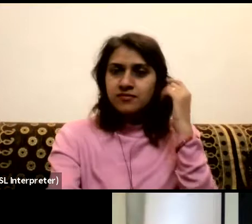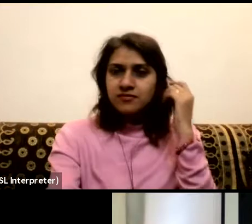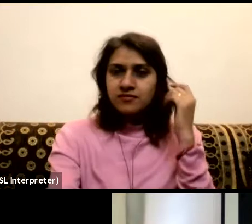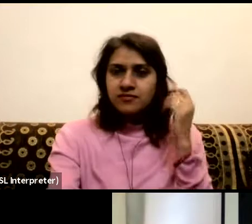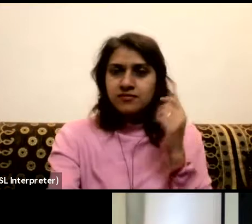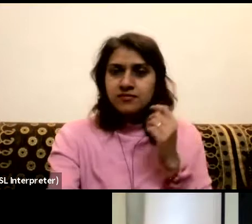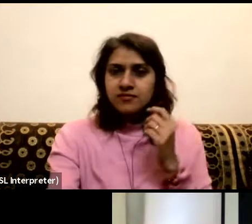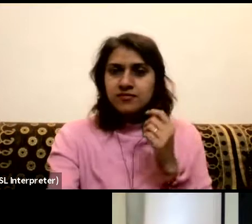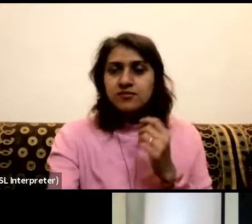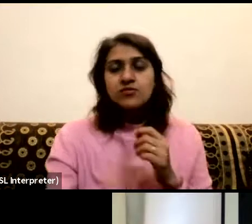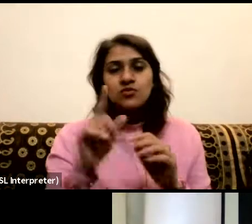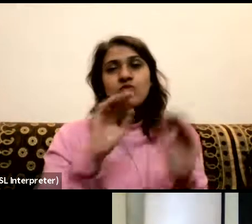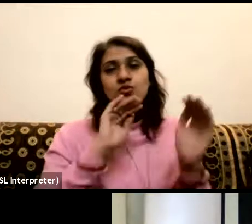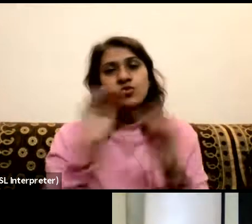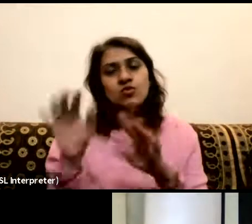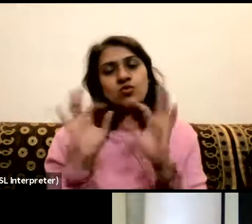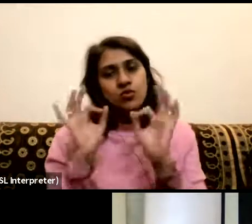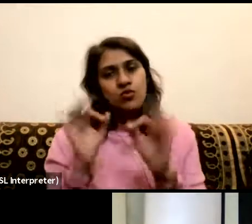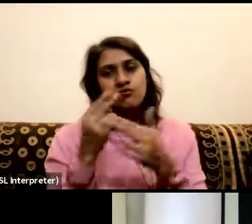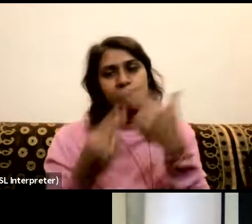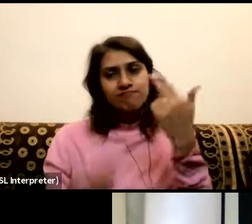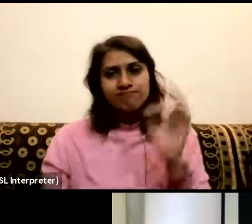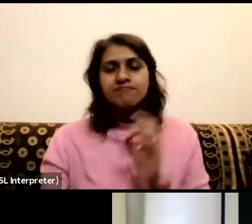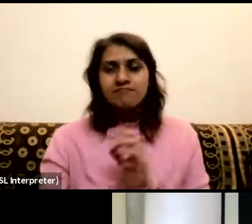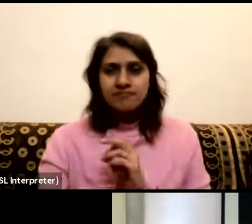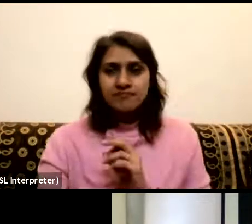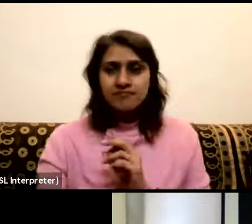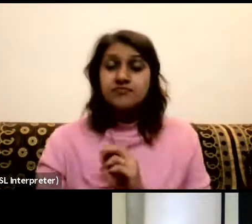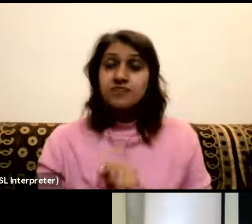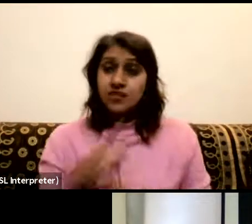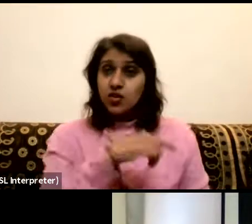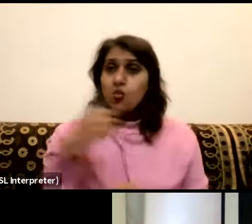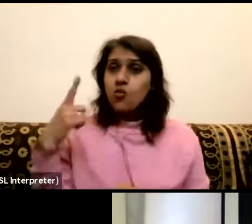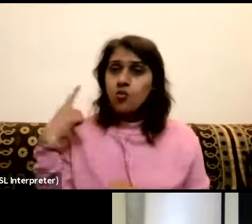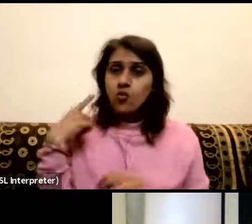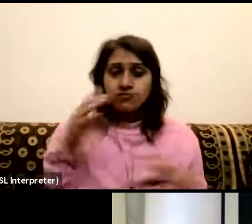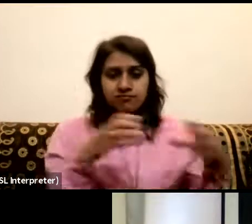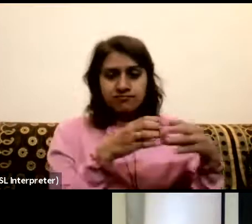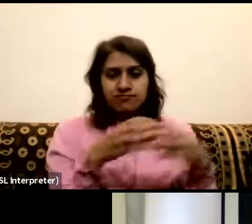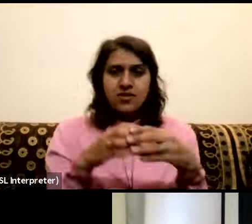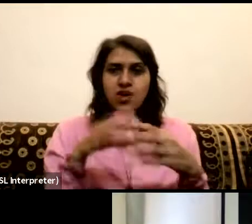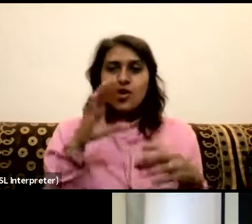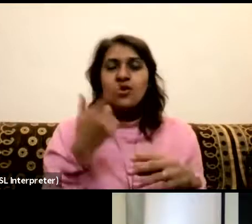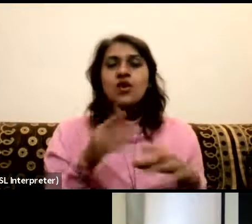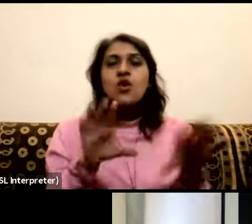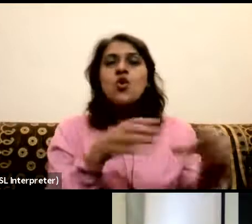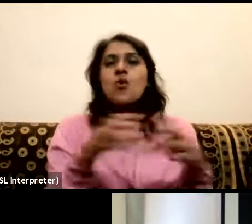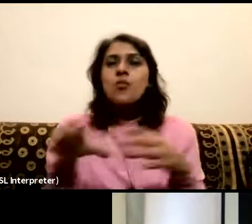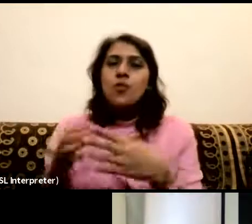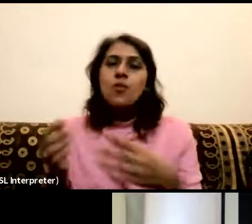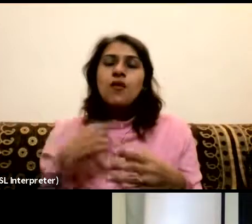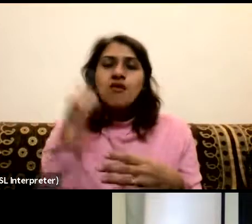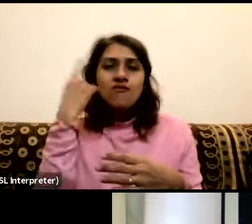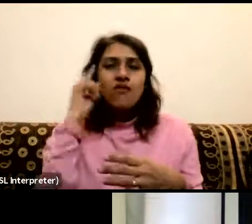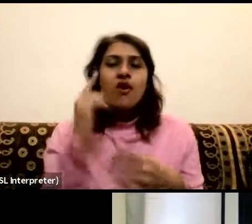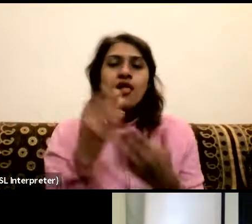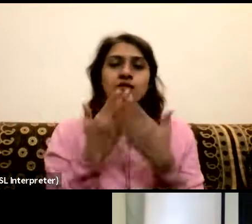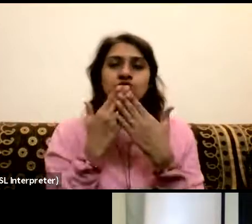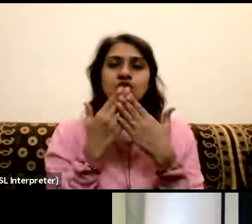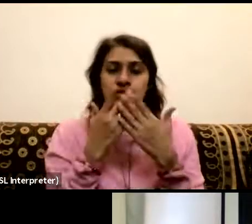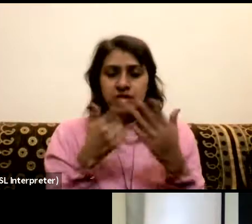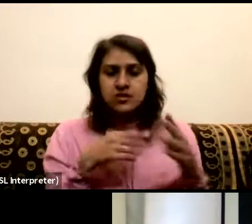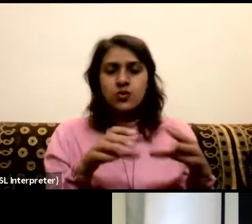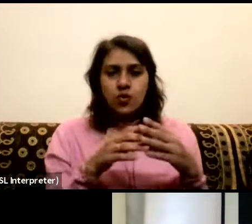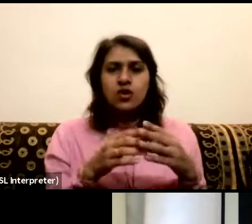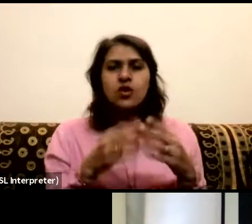support. And Radhika ji has been leading our core group on education after the NEP and trying to find new ways